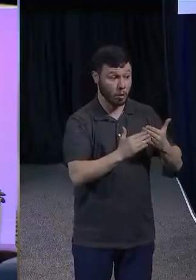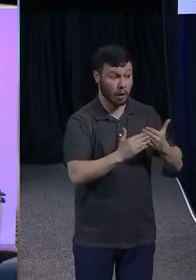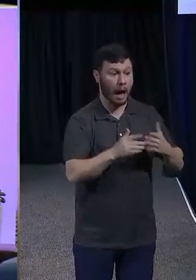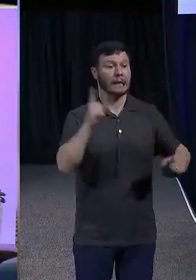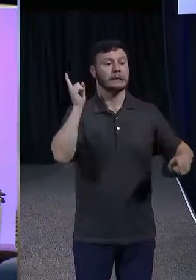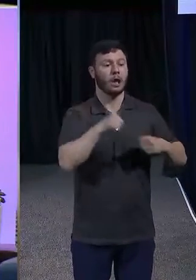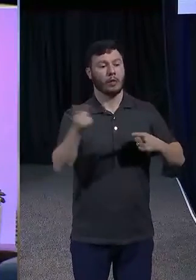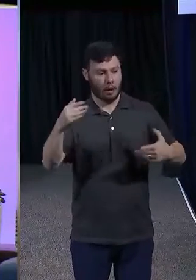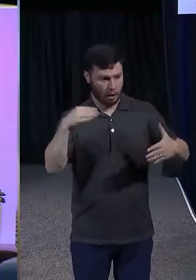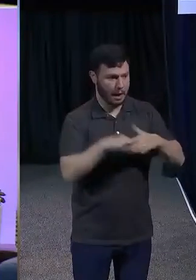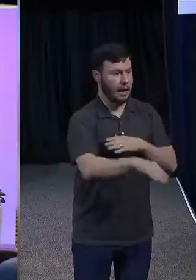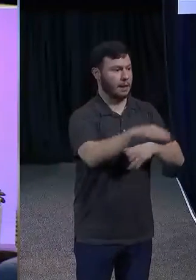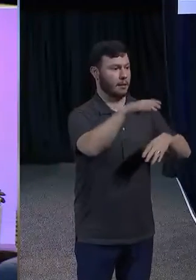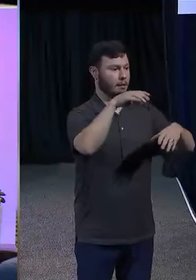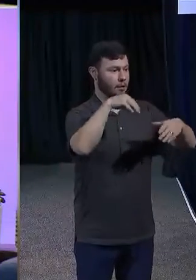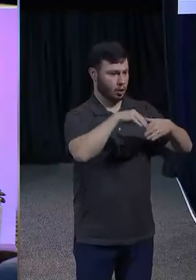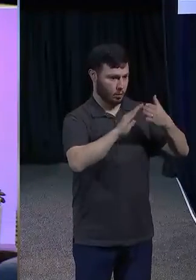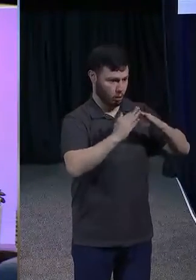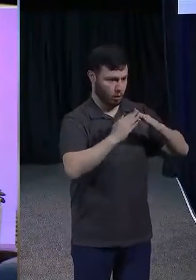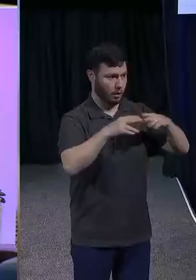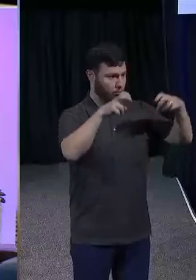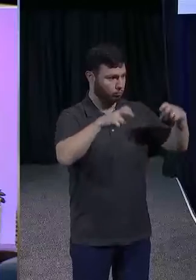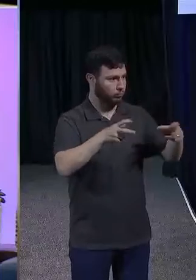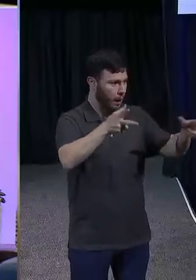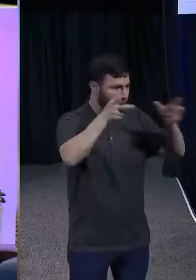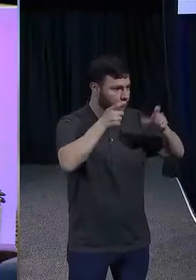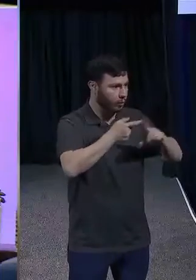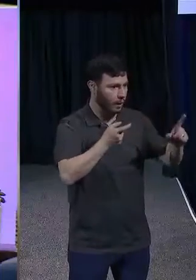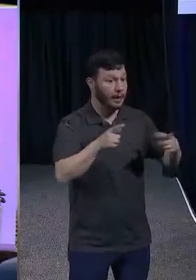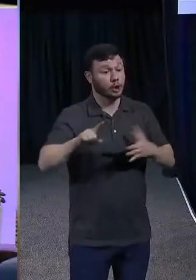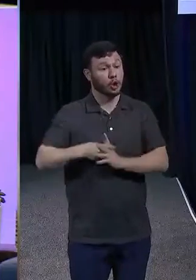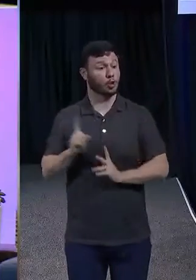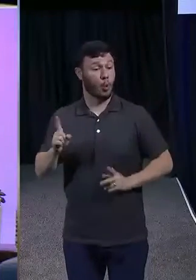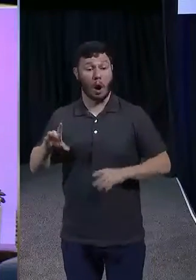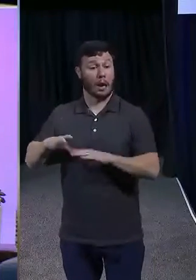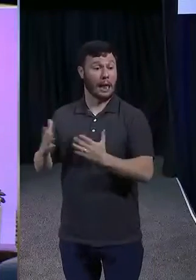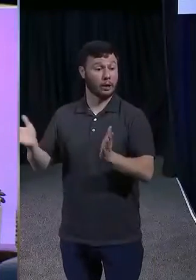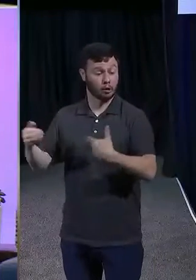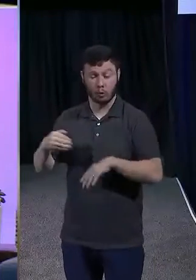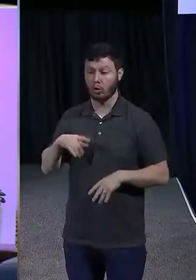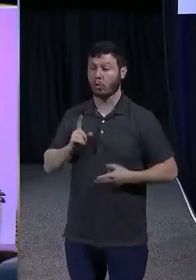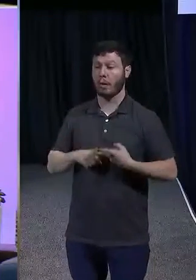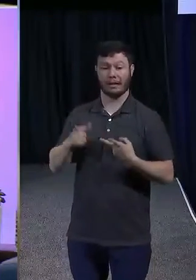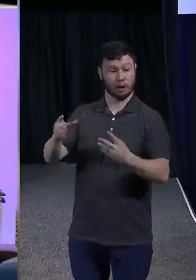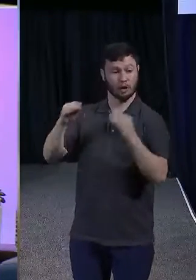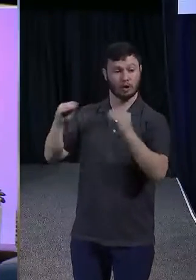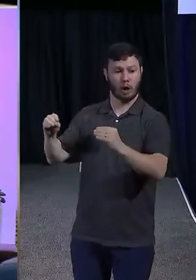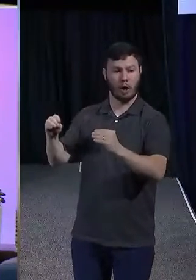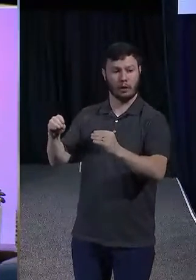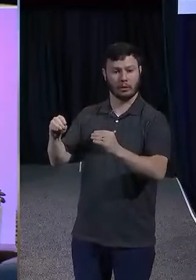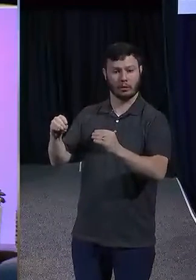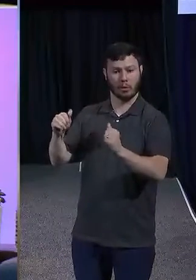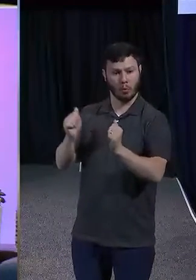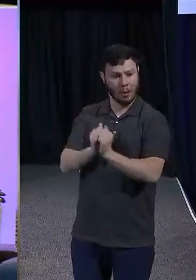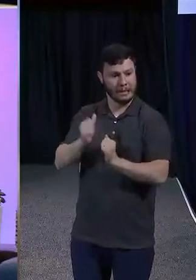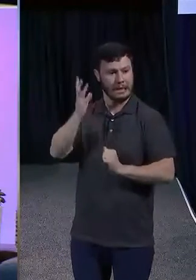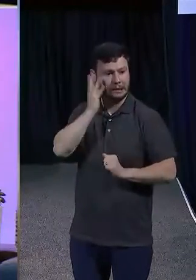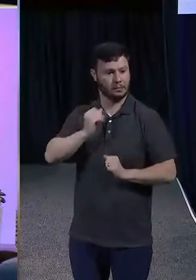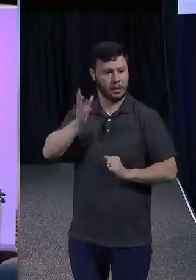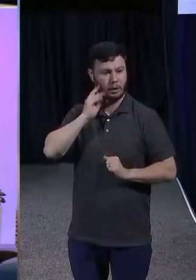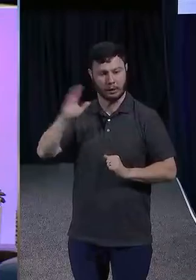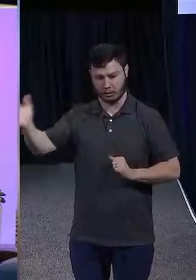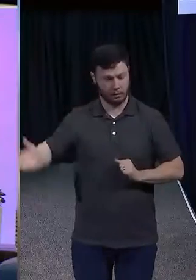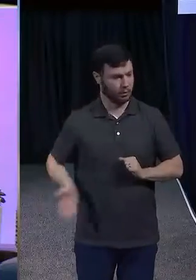listen to the community. And that's taught in the classroom, but it's taught in that experience. And so the experiences that